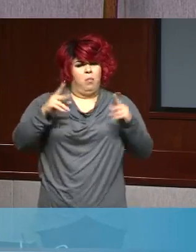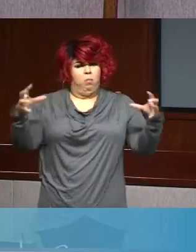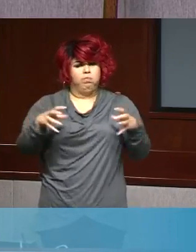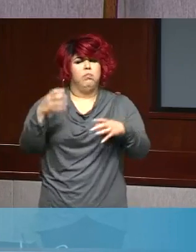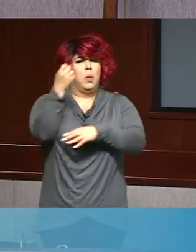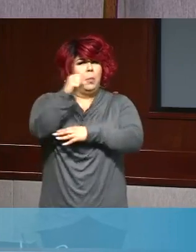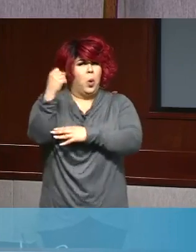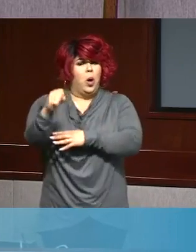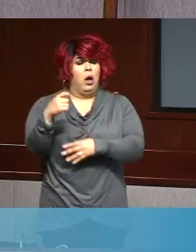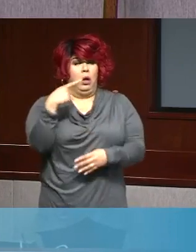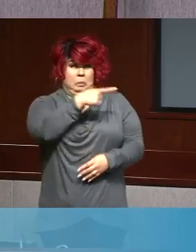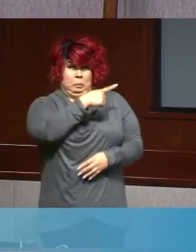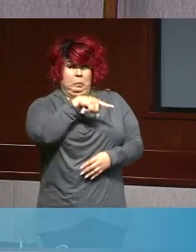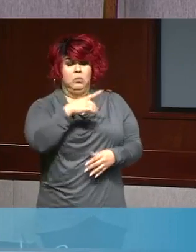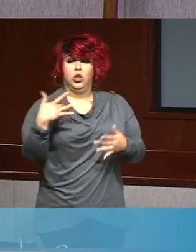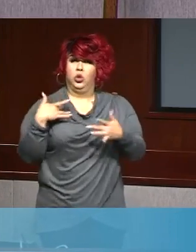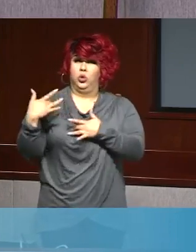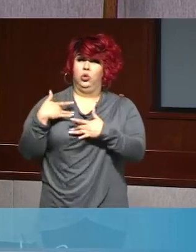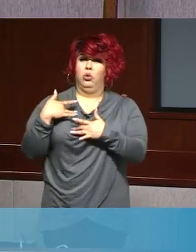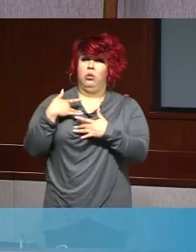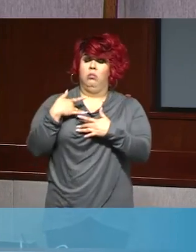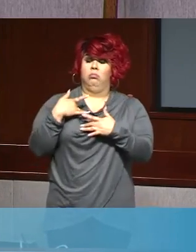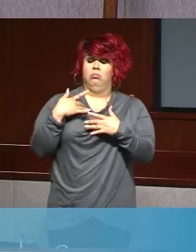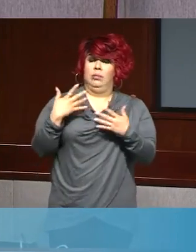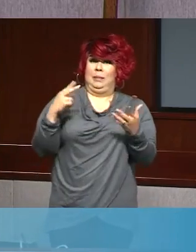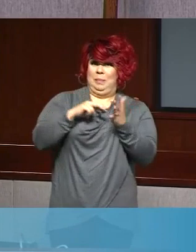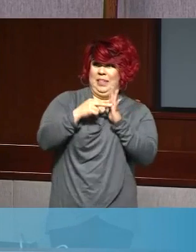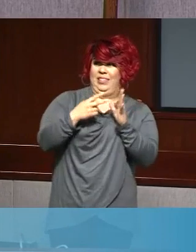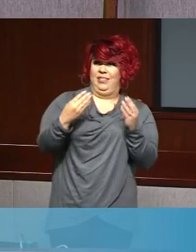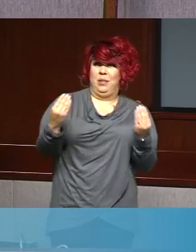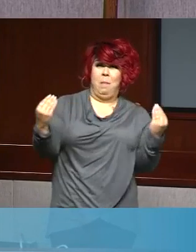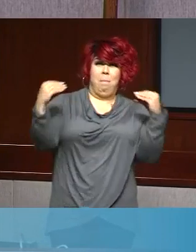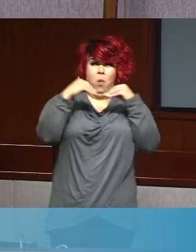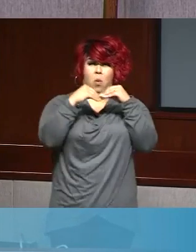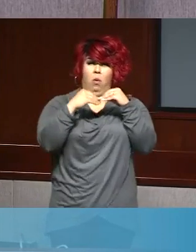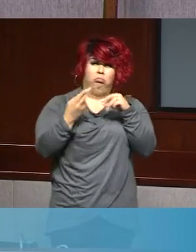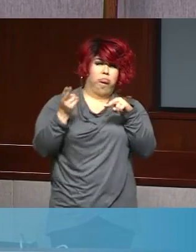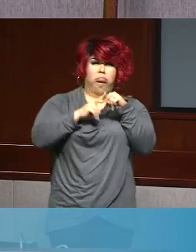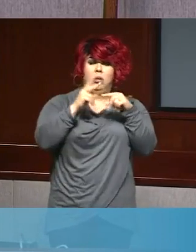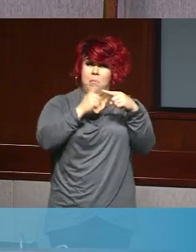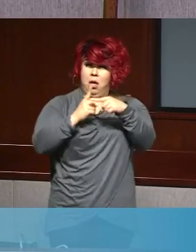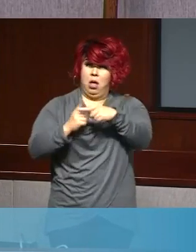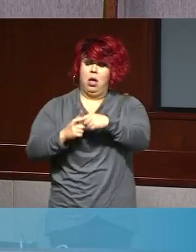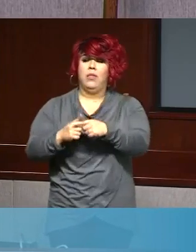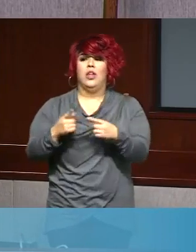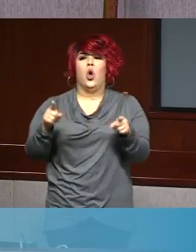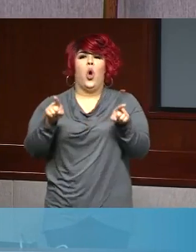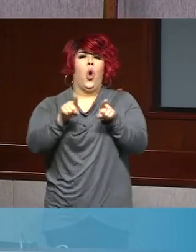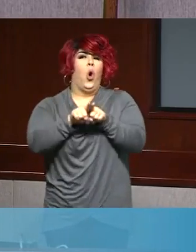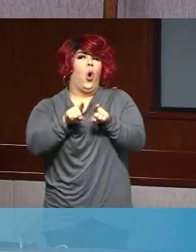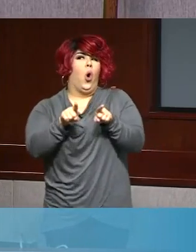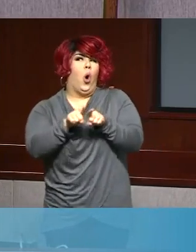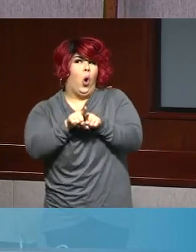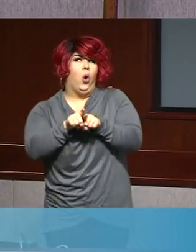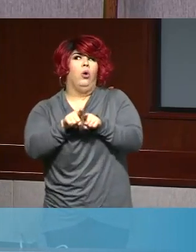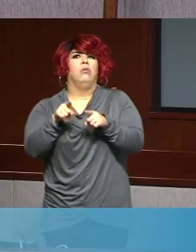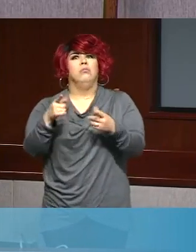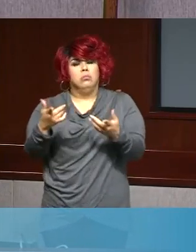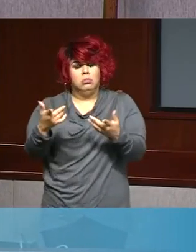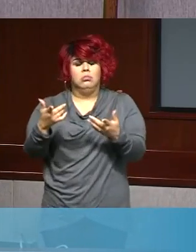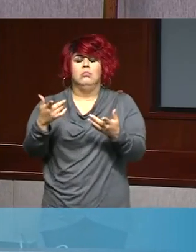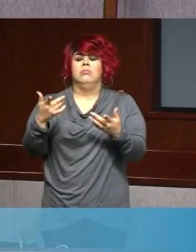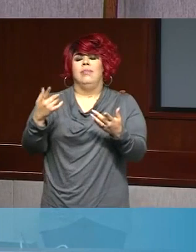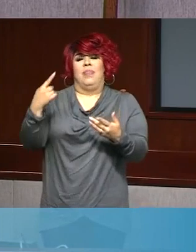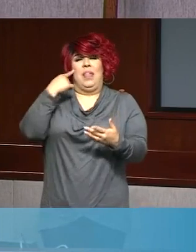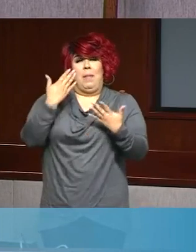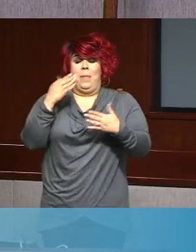more COVID cases as a result of that, and especially further affecting Black and Hispanic people